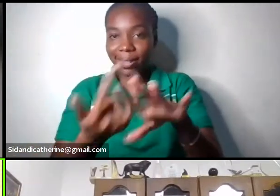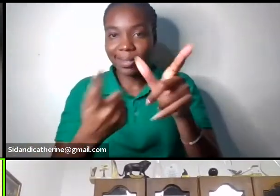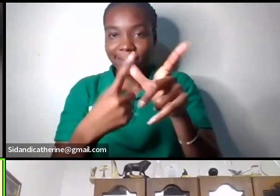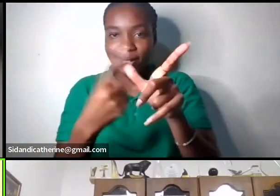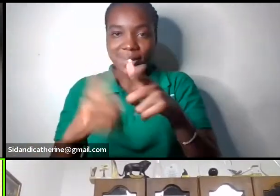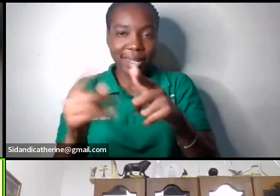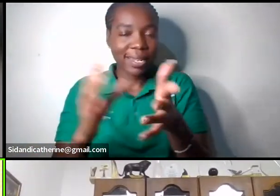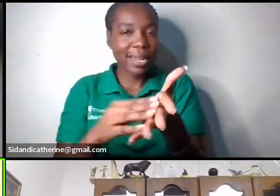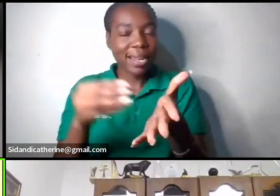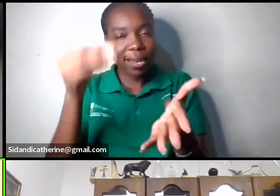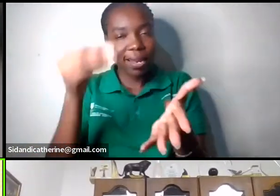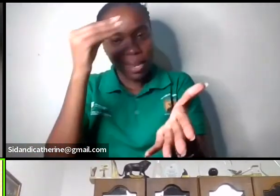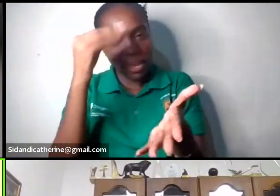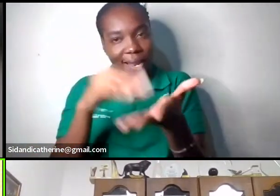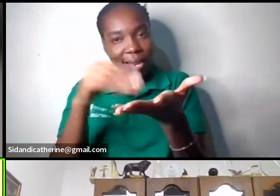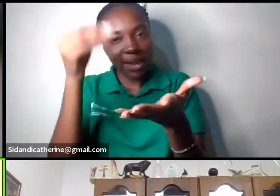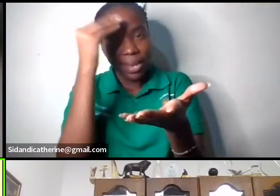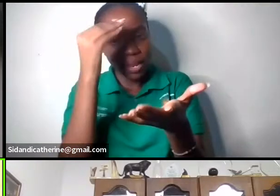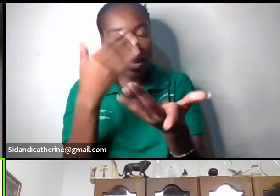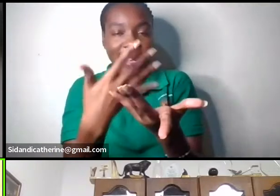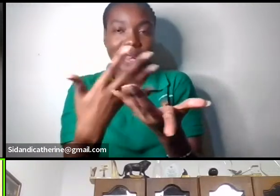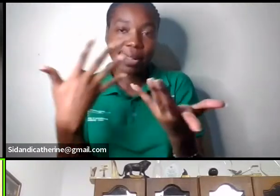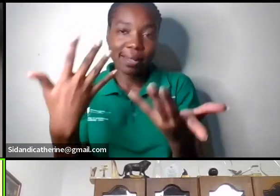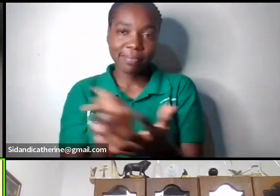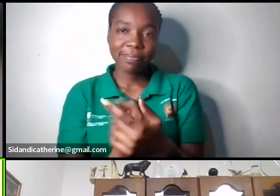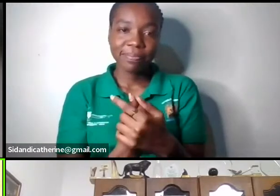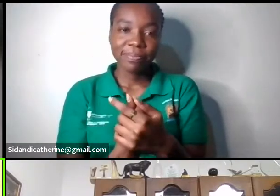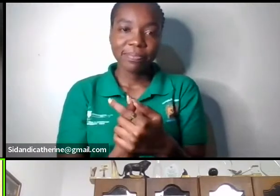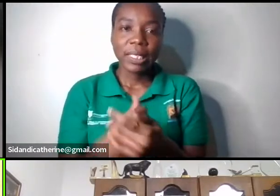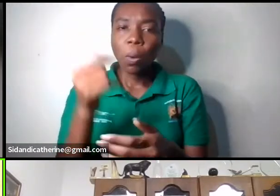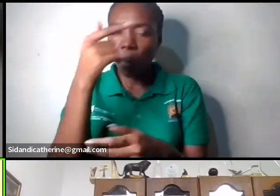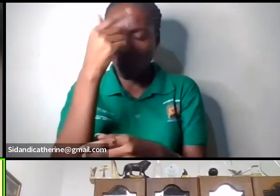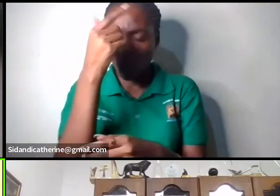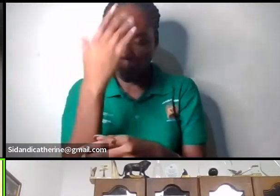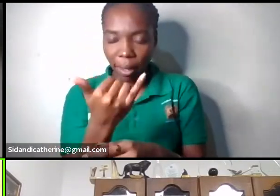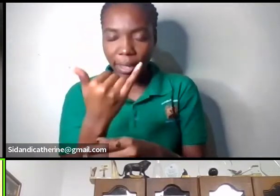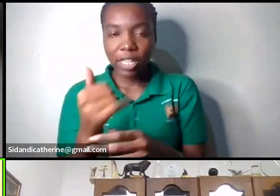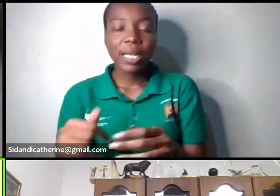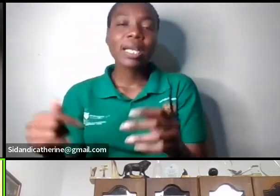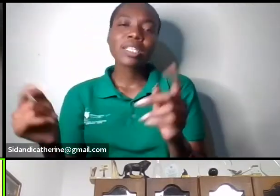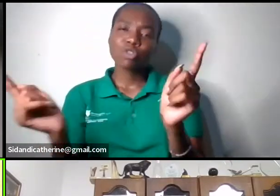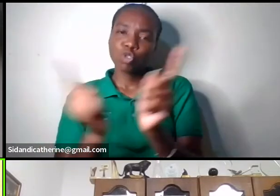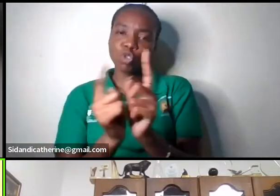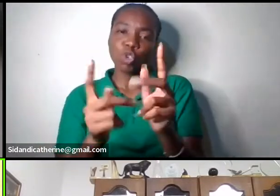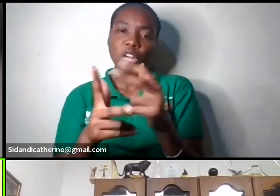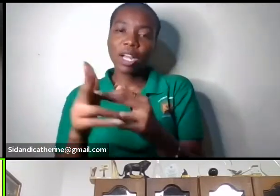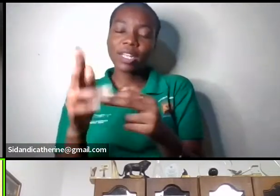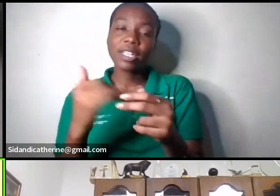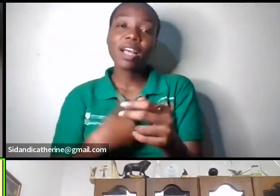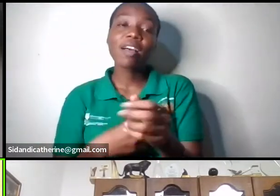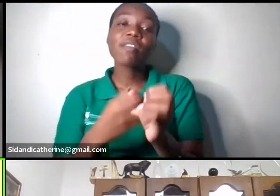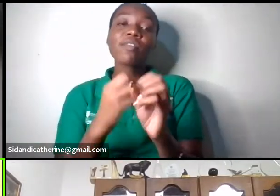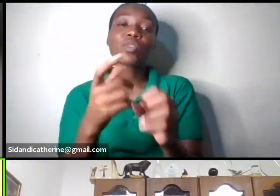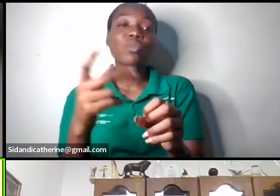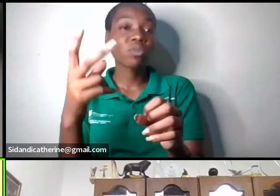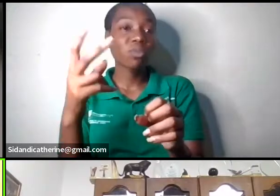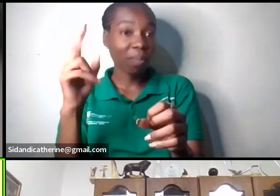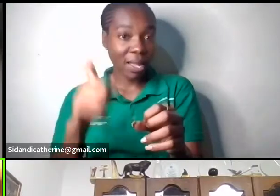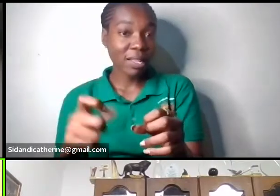there's no shortcut, pushing through, getting better, studying the West. That's another